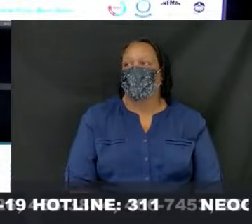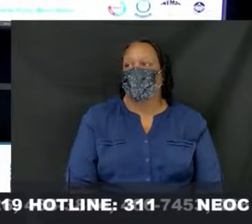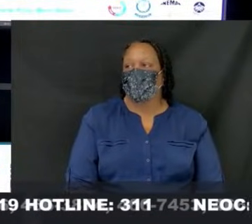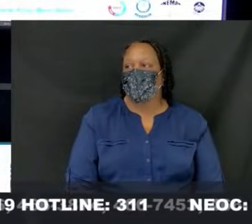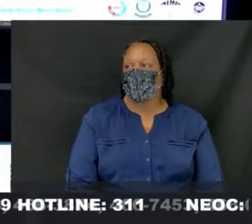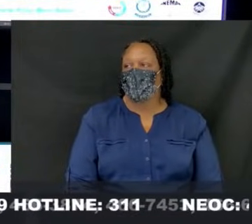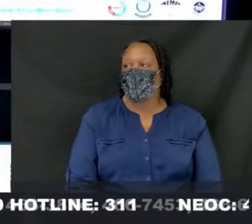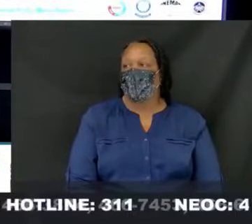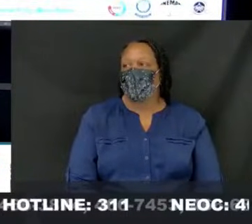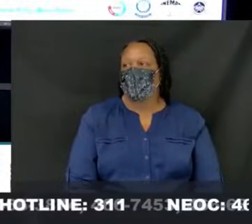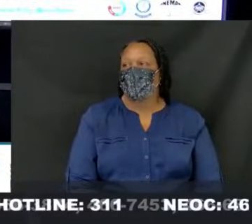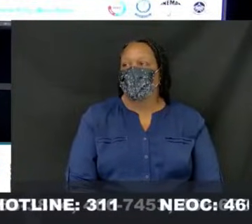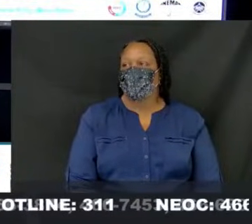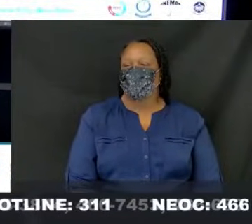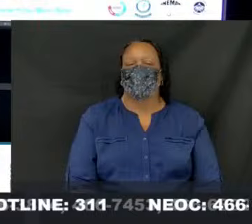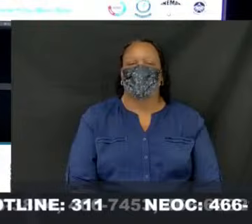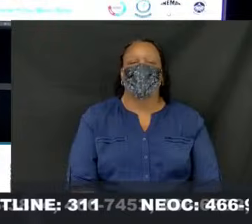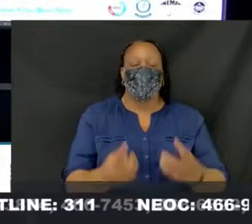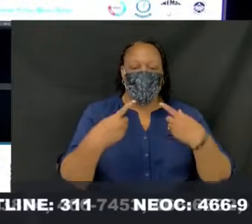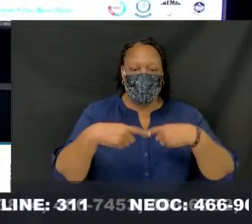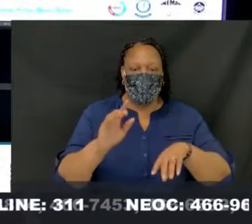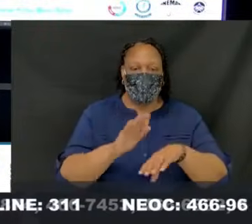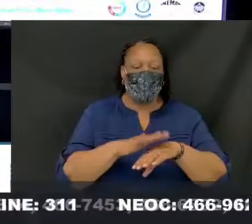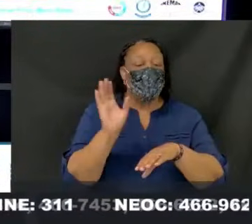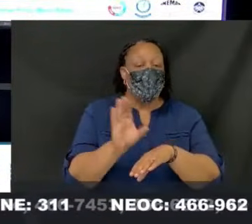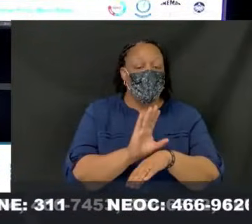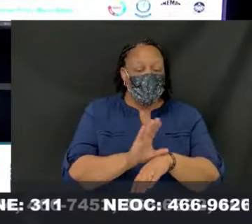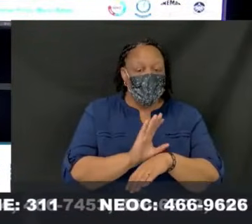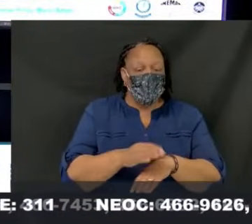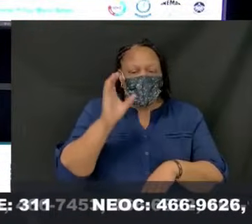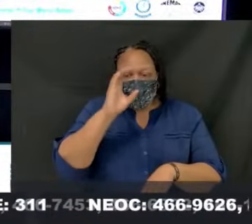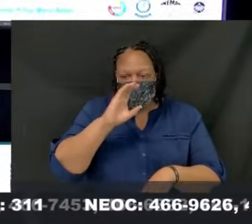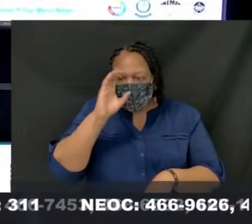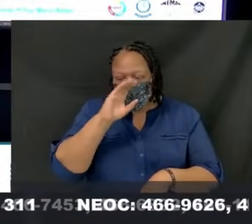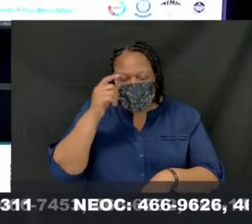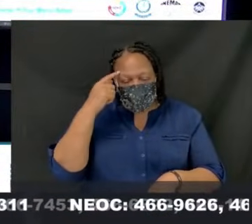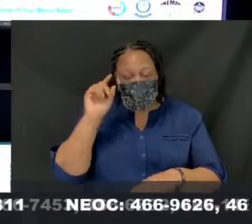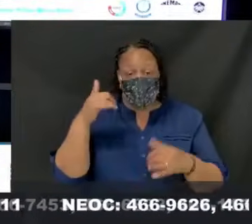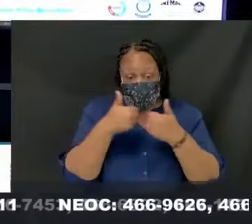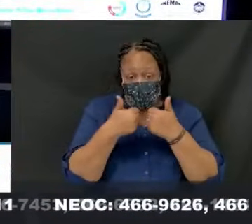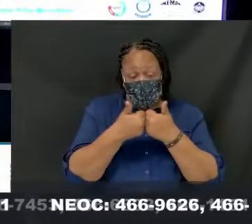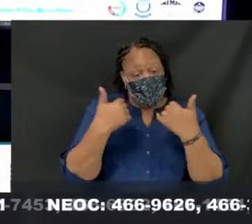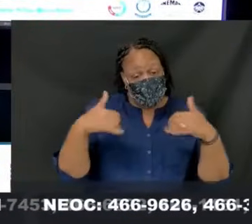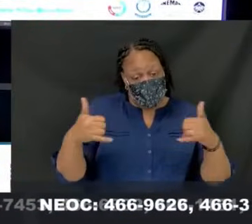Not come here, go online. Okay? On Monday the